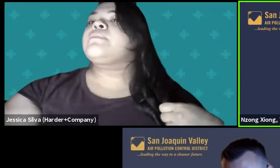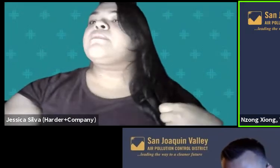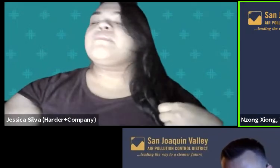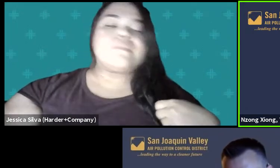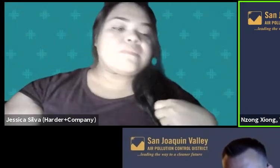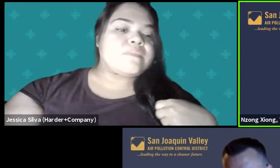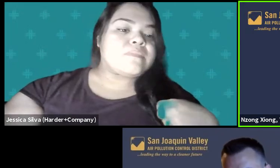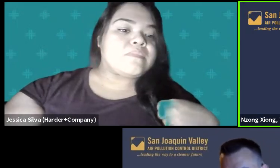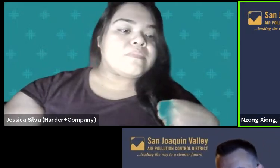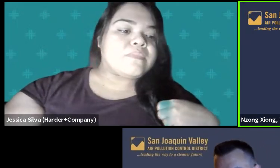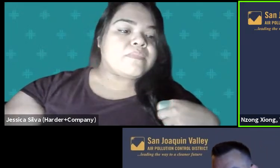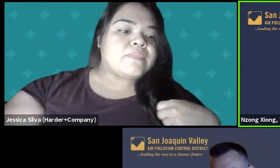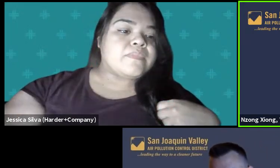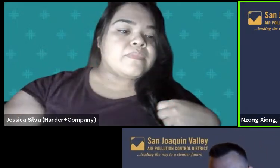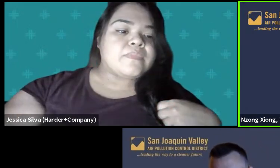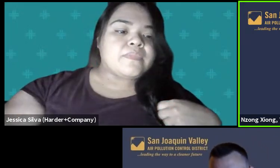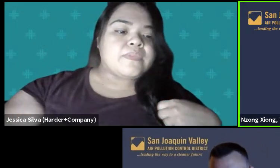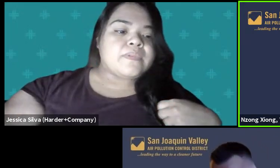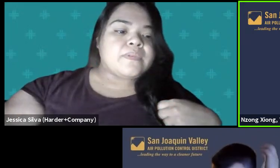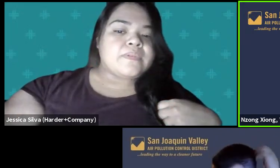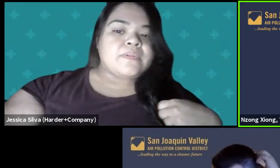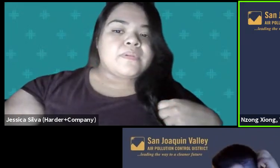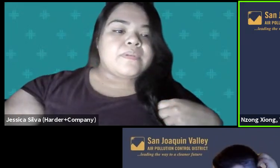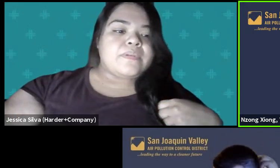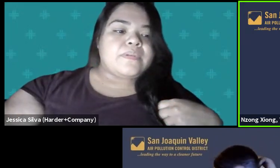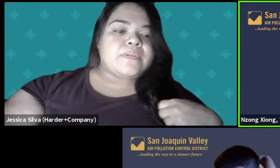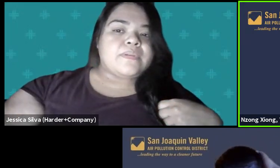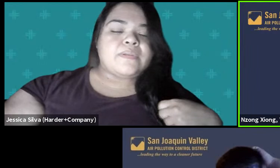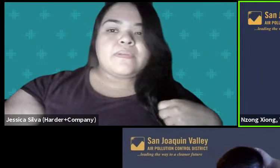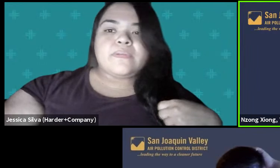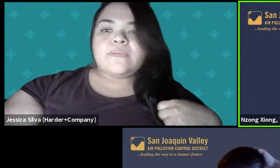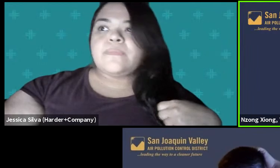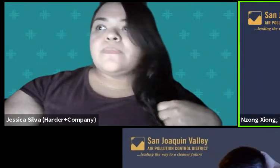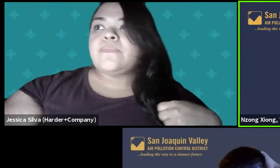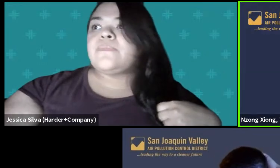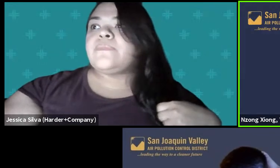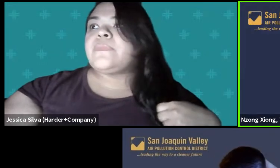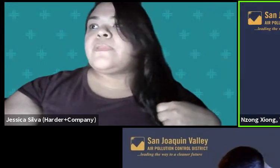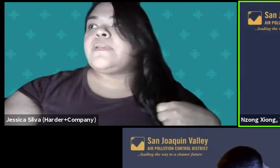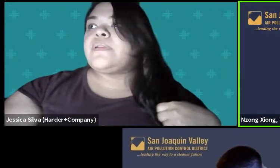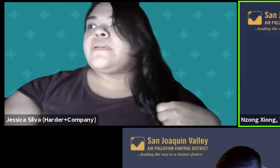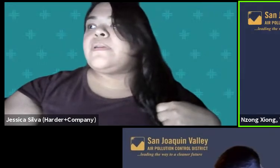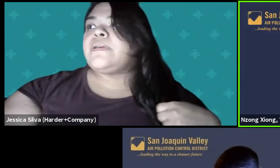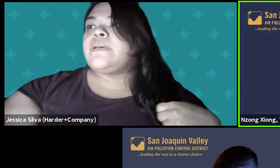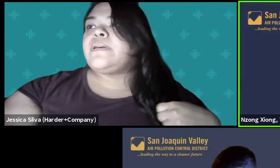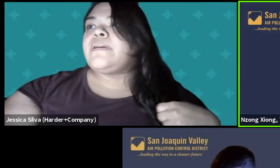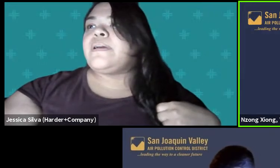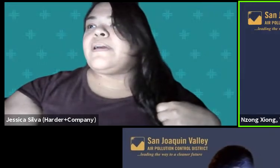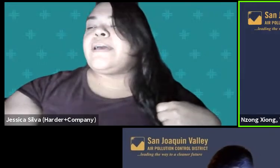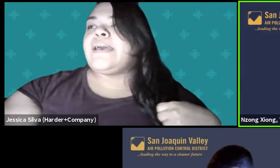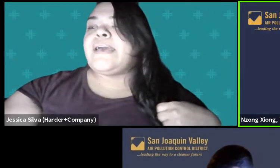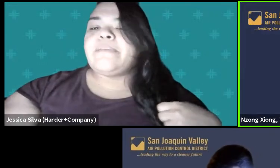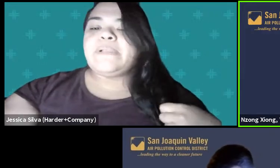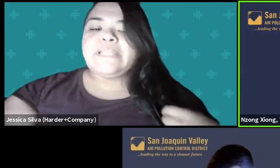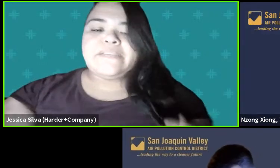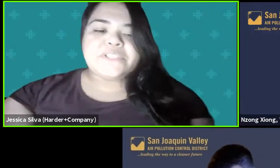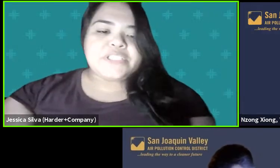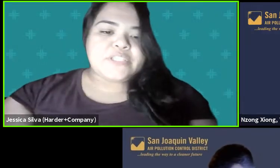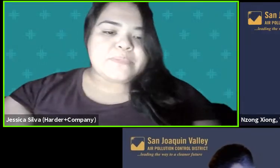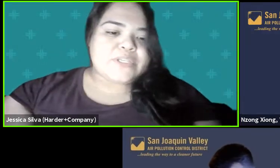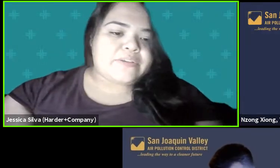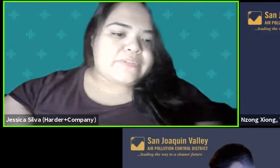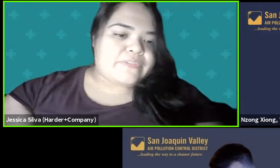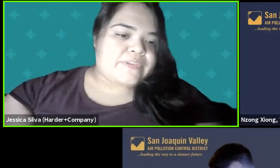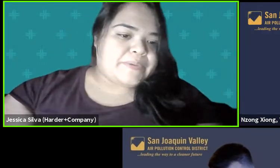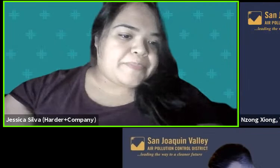Did Mary leave? I don't see her in another room. I don't know if she reassigned herself or if she just dropped off. I believe